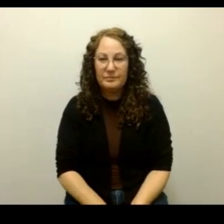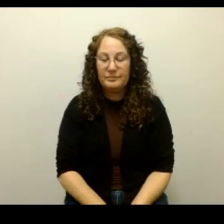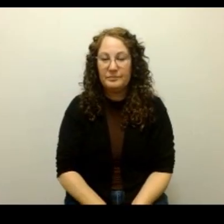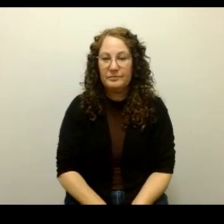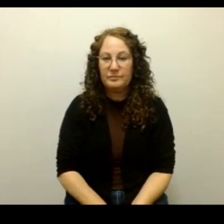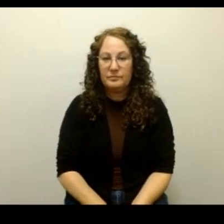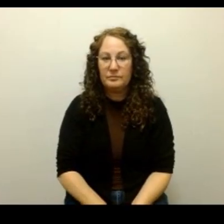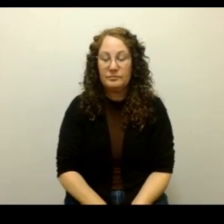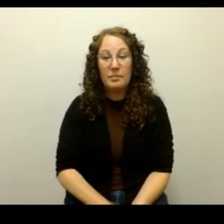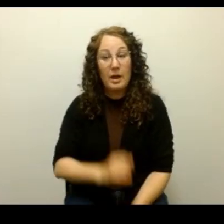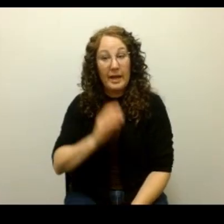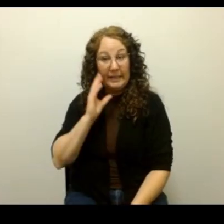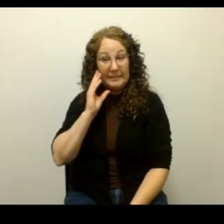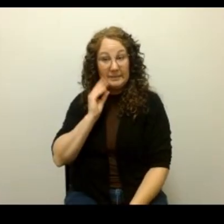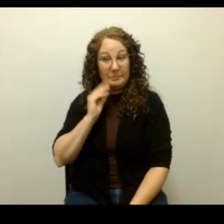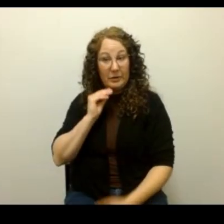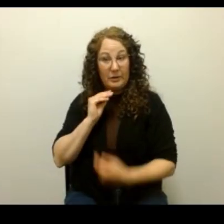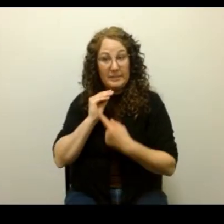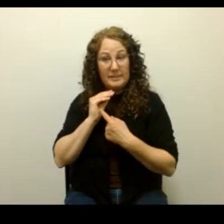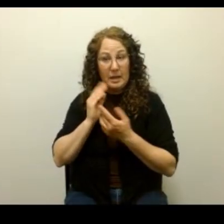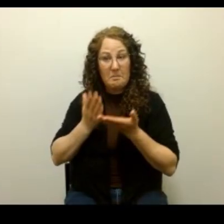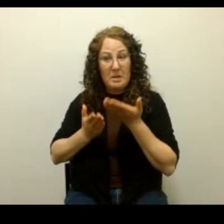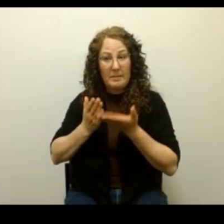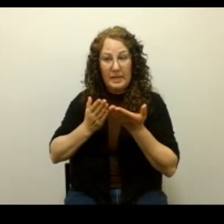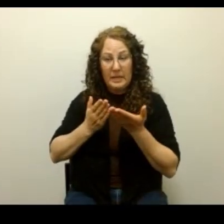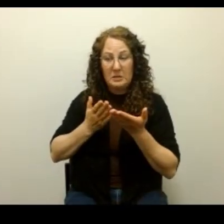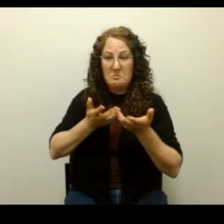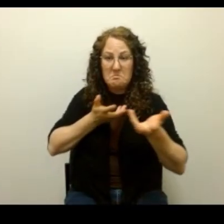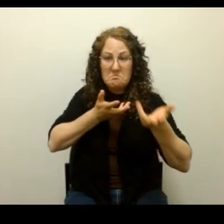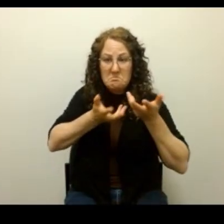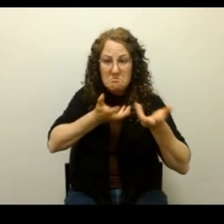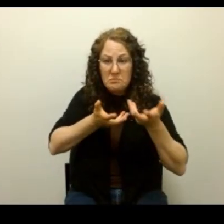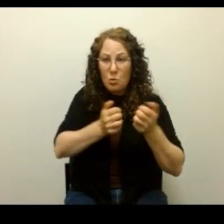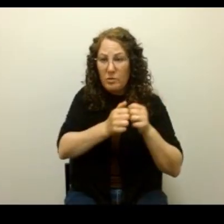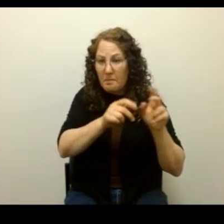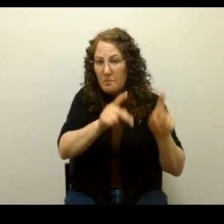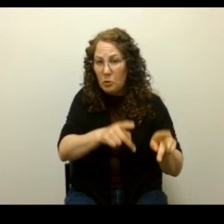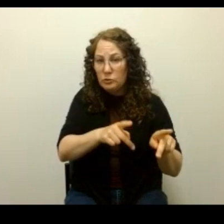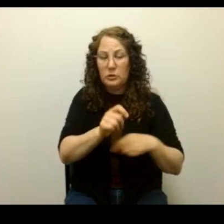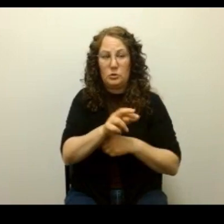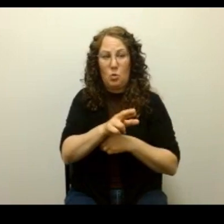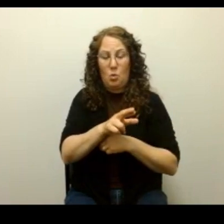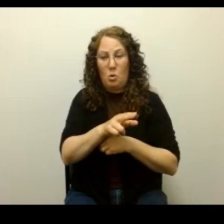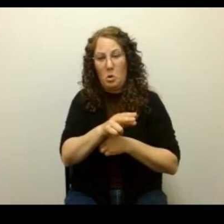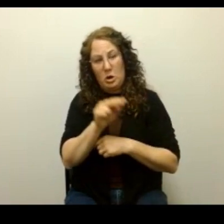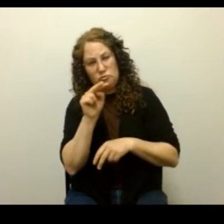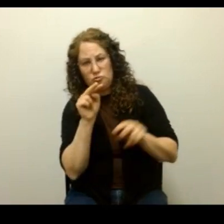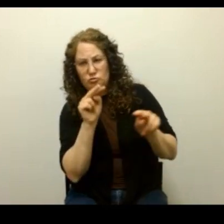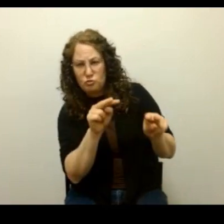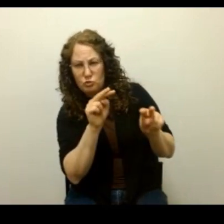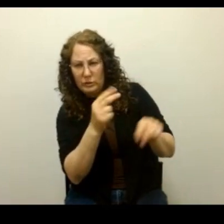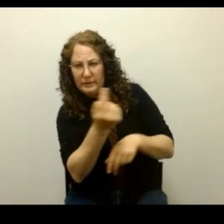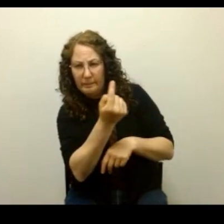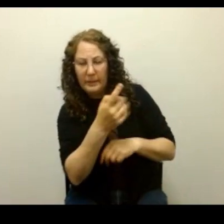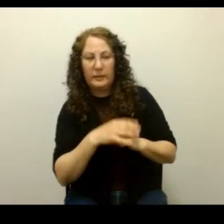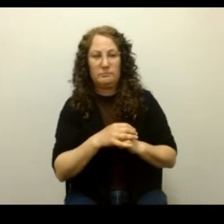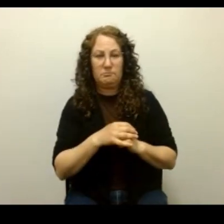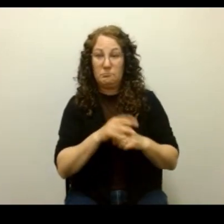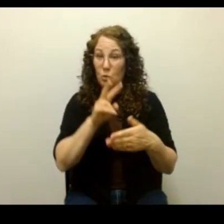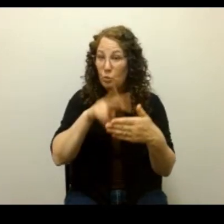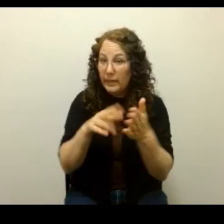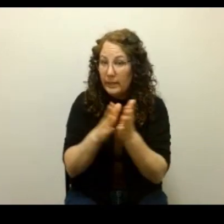Your experience may be an interaction with somebody. It could be an observation. It could be reading a